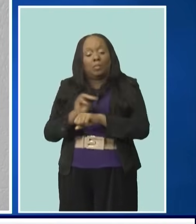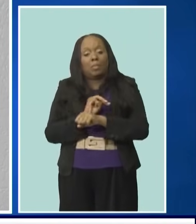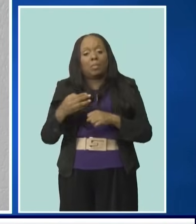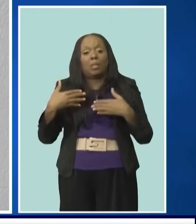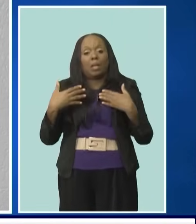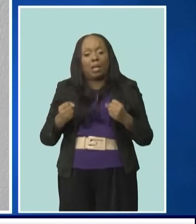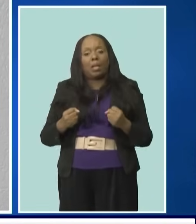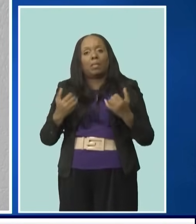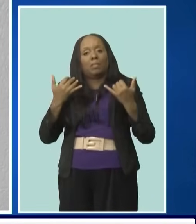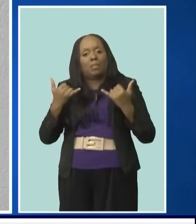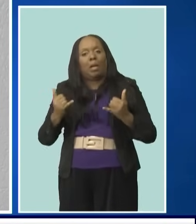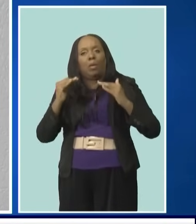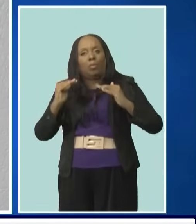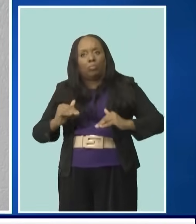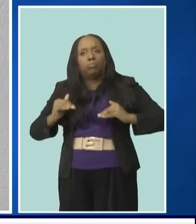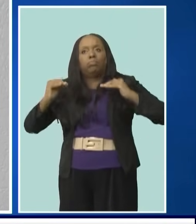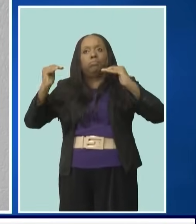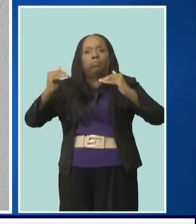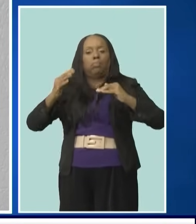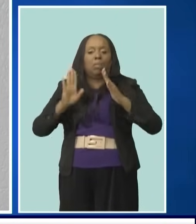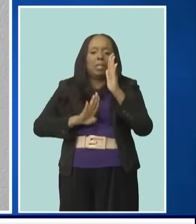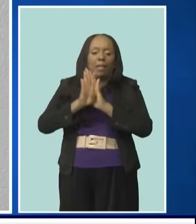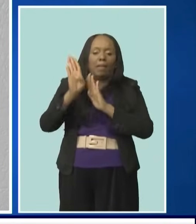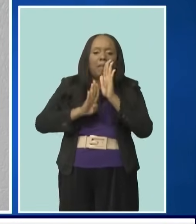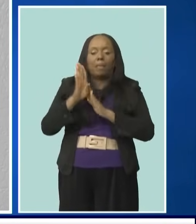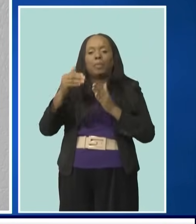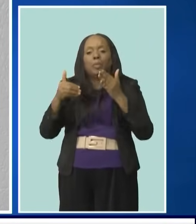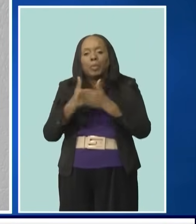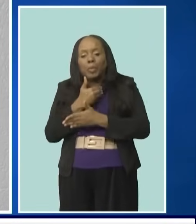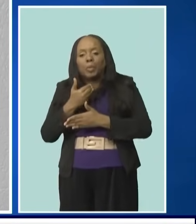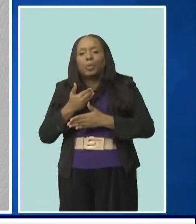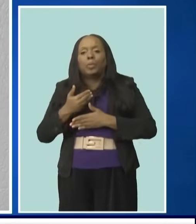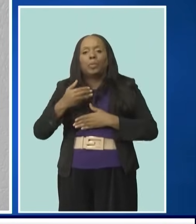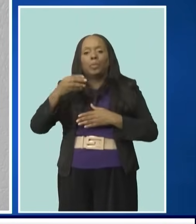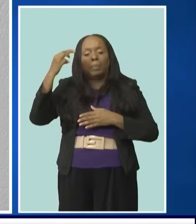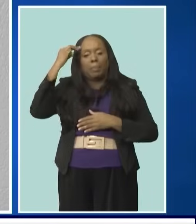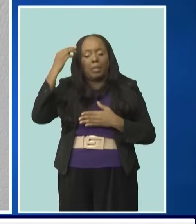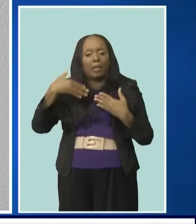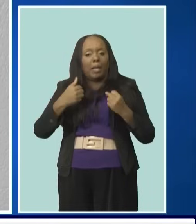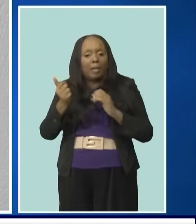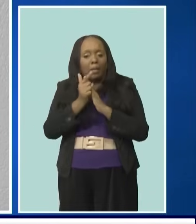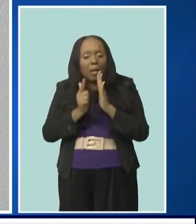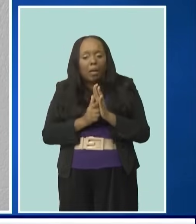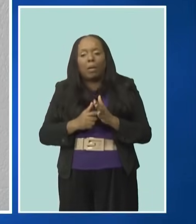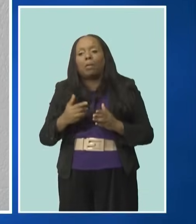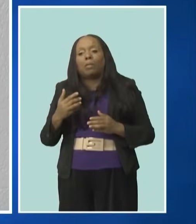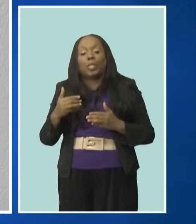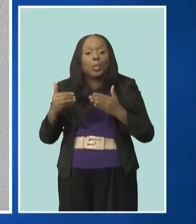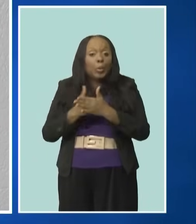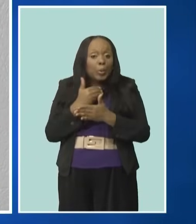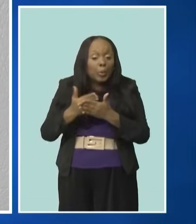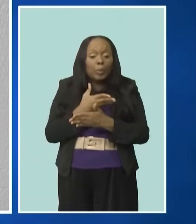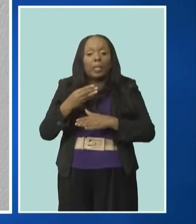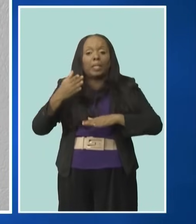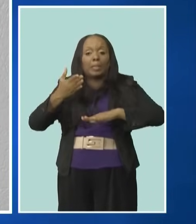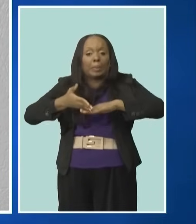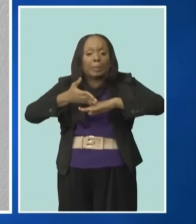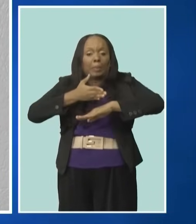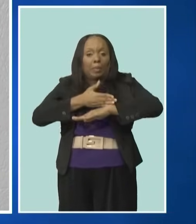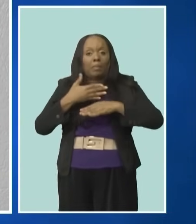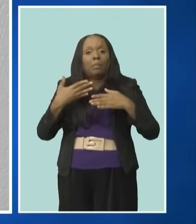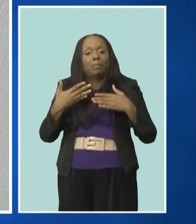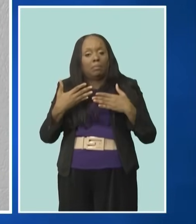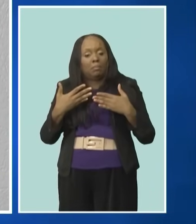of developing new and improved mental health legislation, which is grounded in a community-based